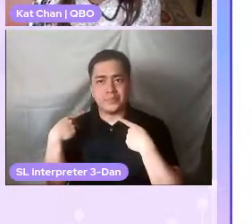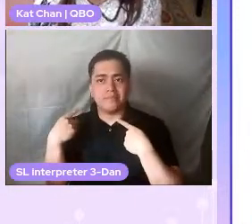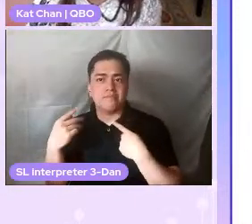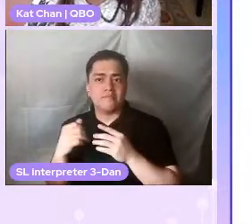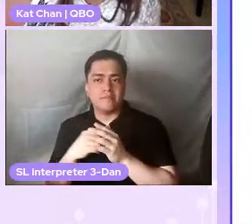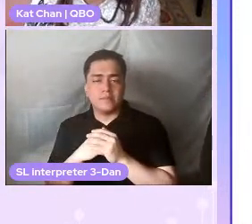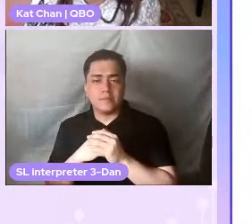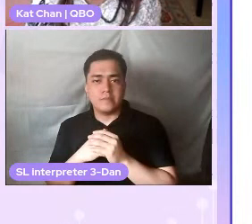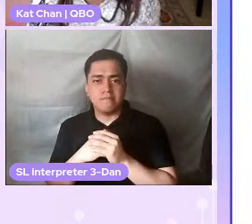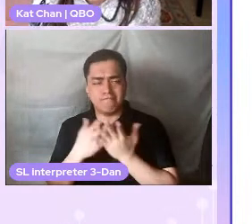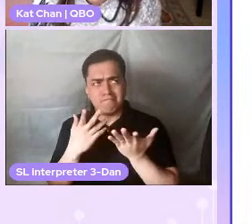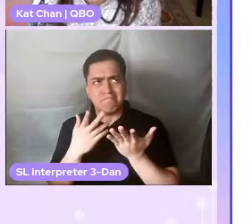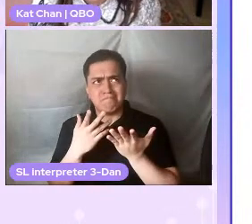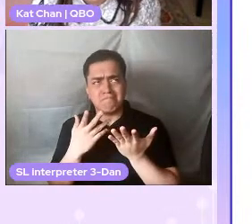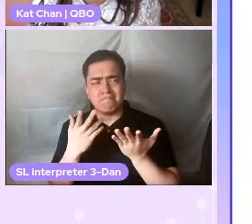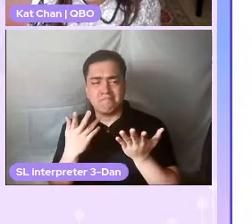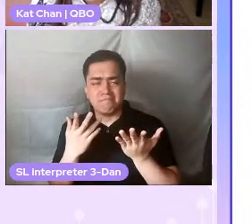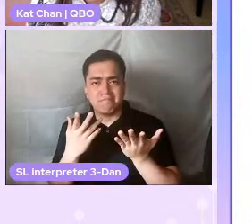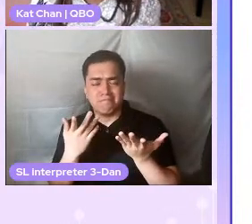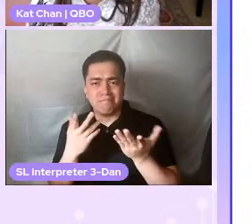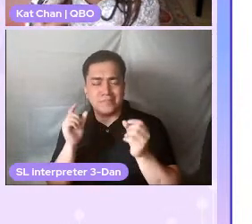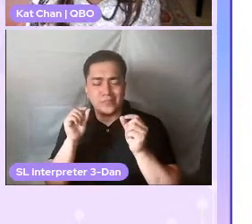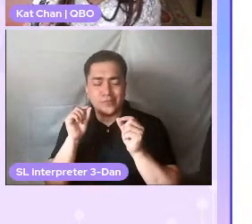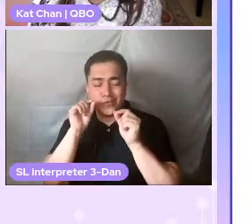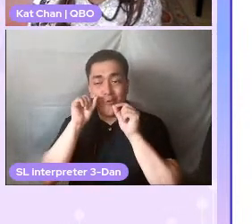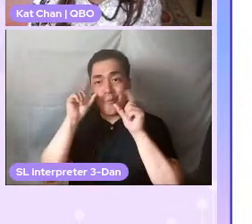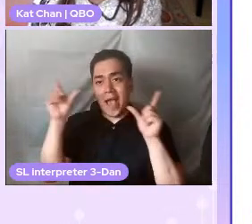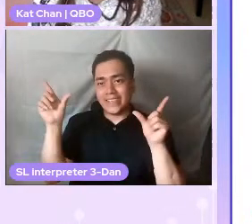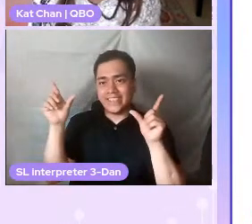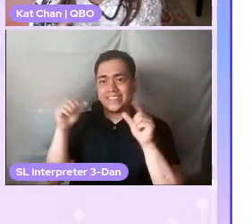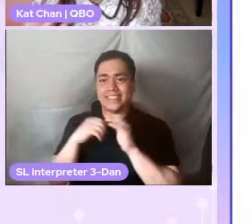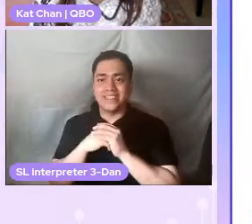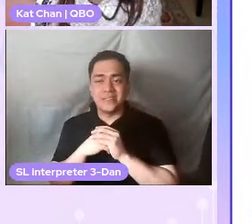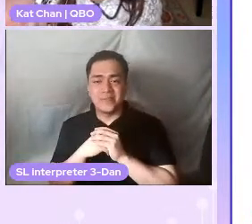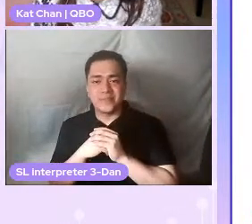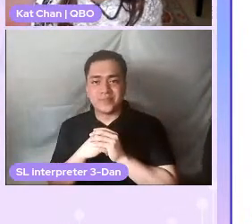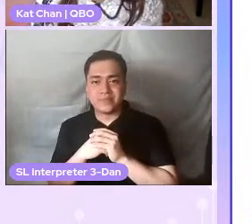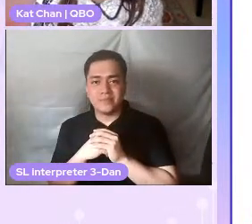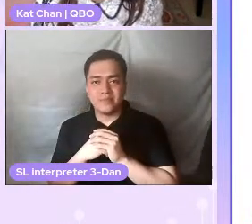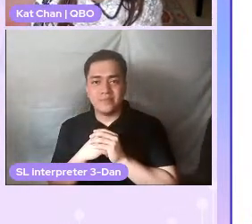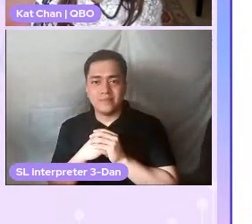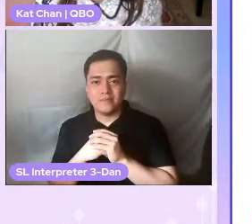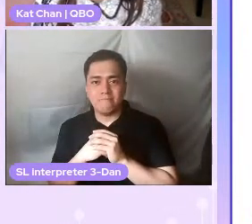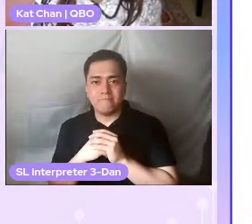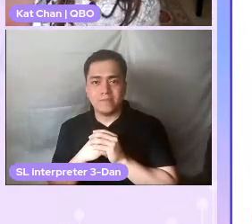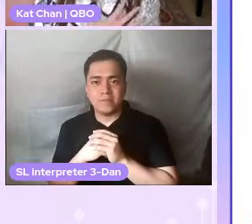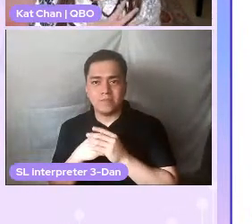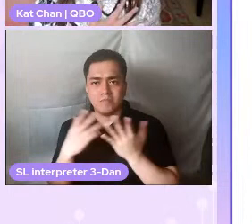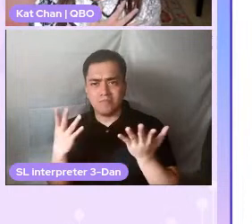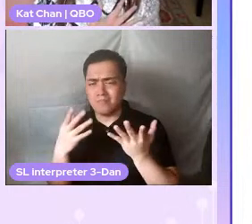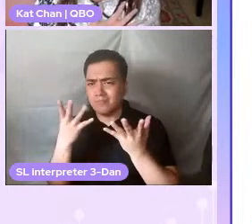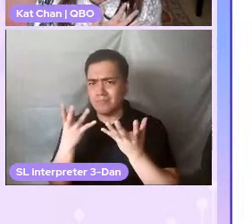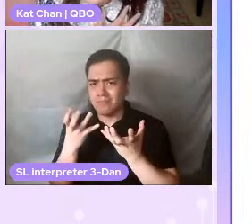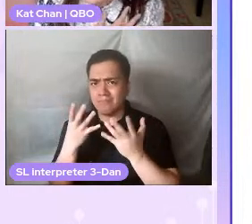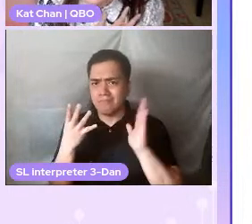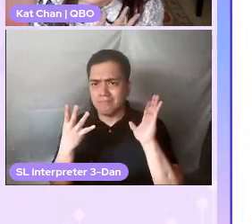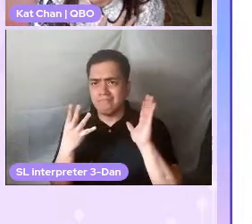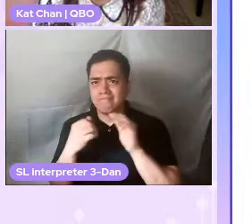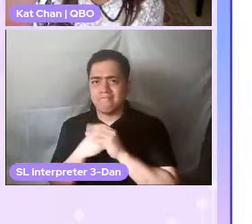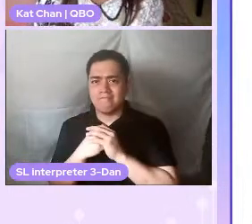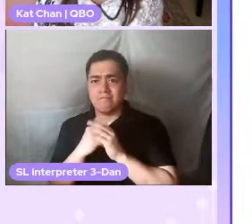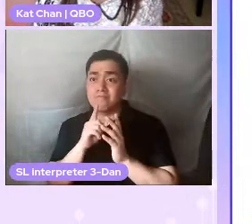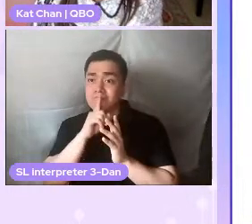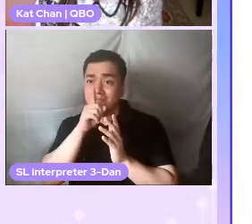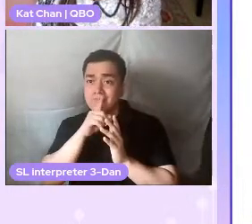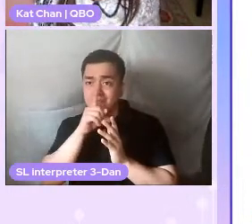Which is really, you know, surprising, right? And one thing that we, you know, like one insight that we found, right? And I think this is true for many of you.